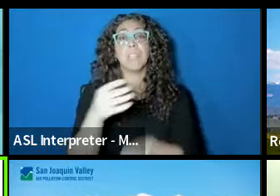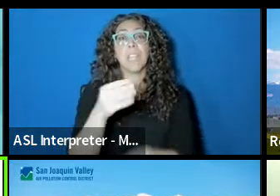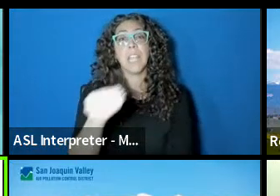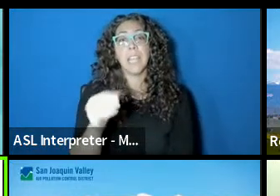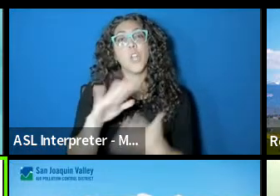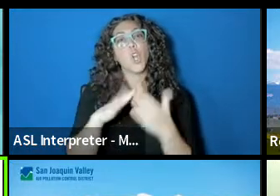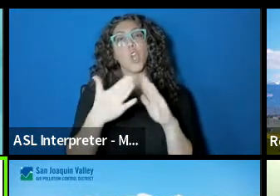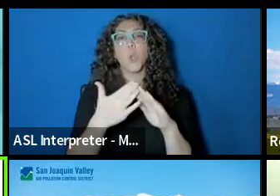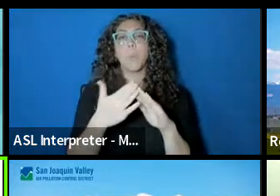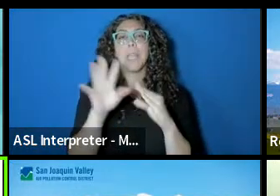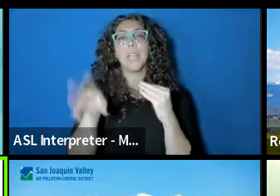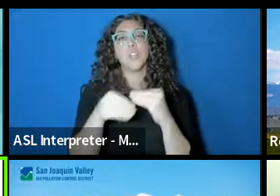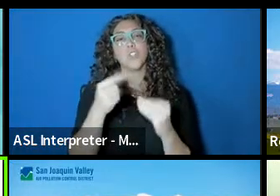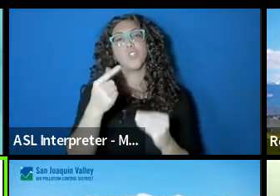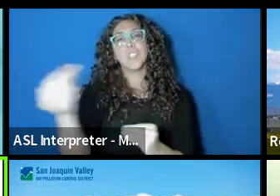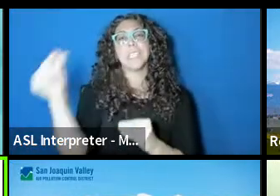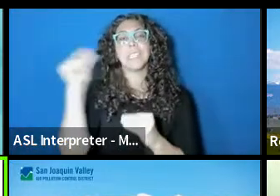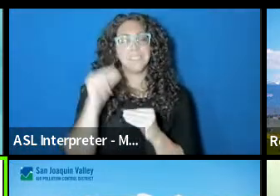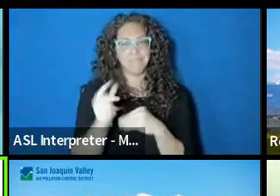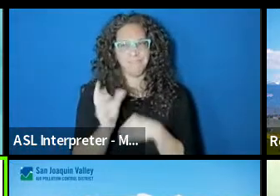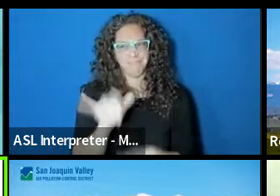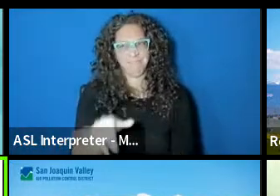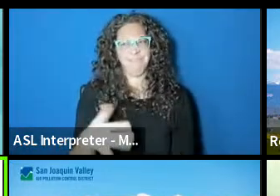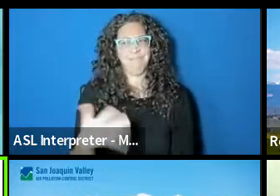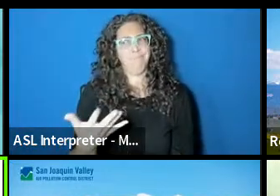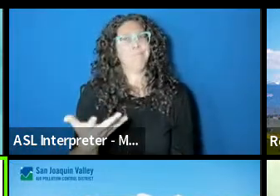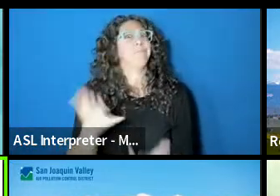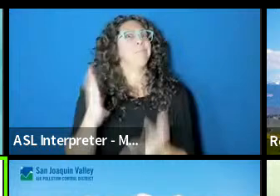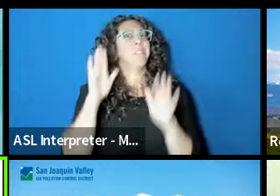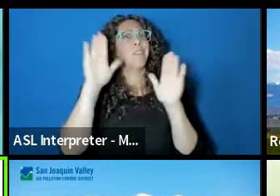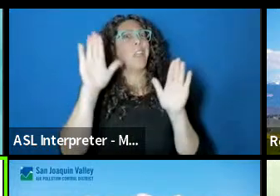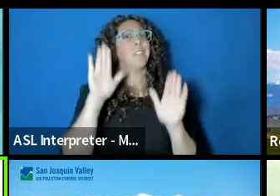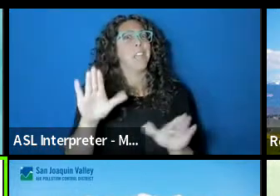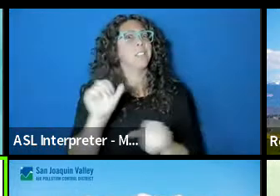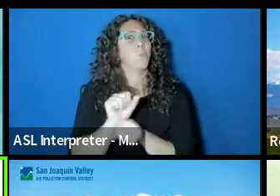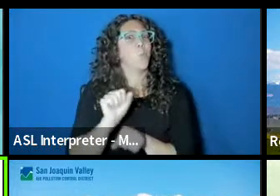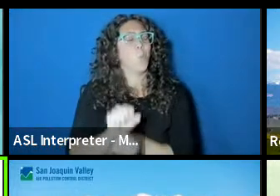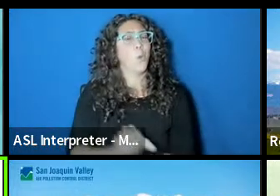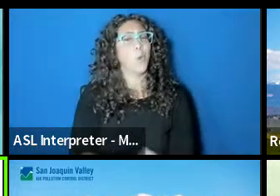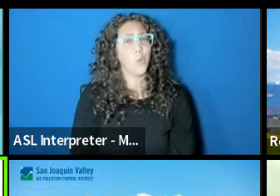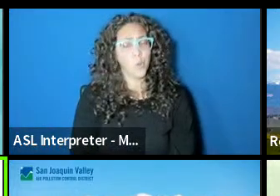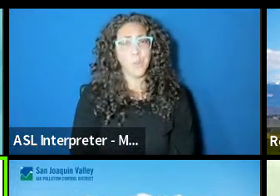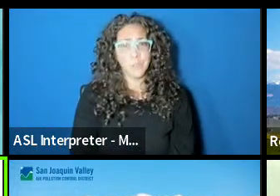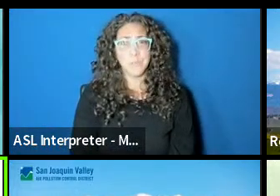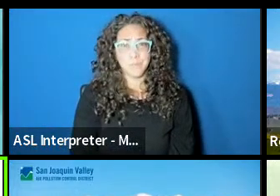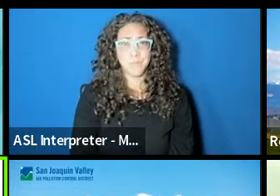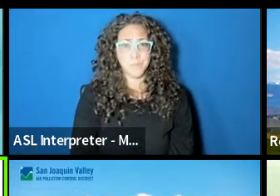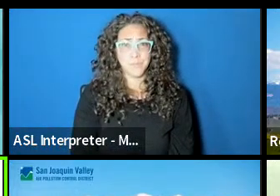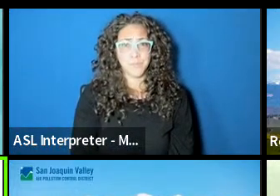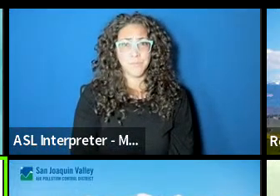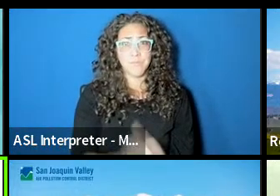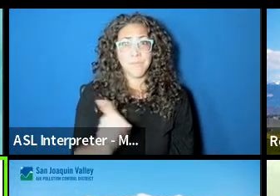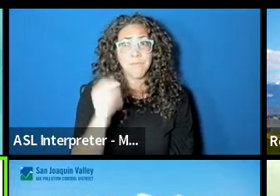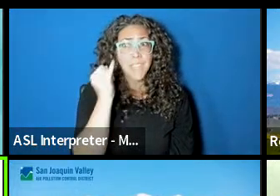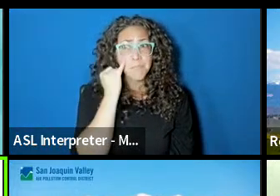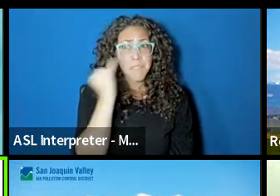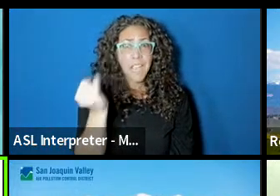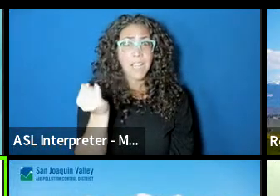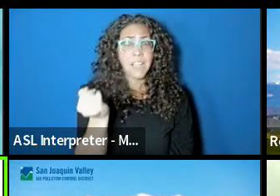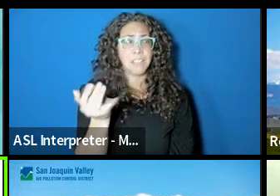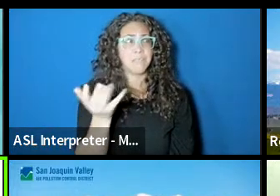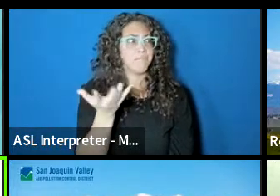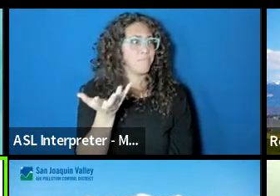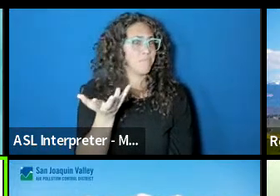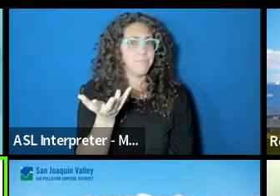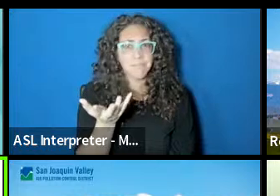been a fantastic, work that they're doing right now. And just imagine how, I think we really